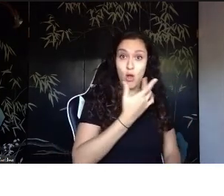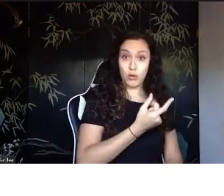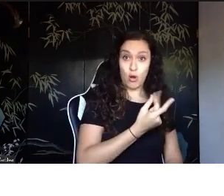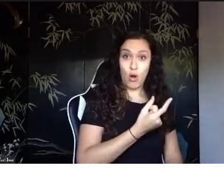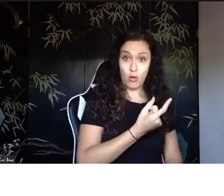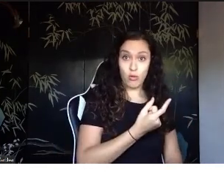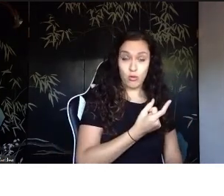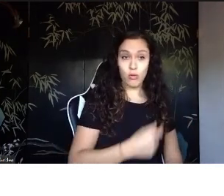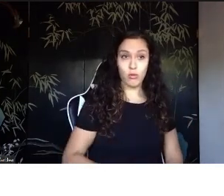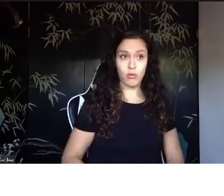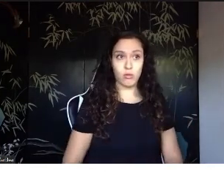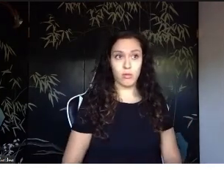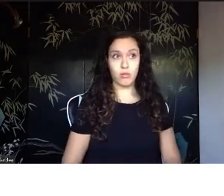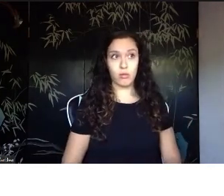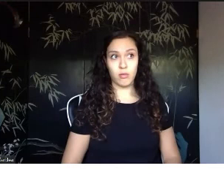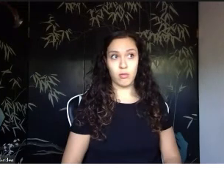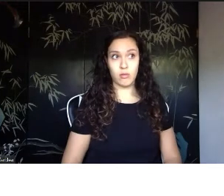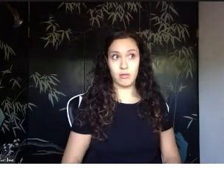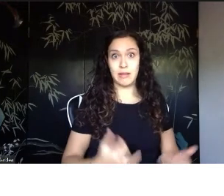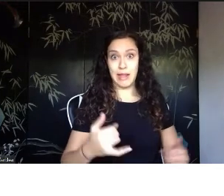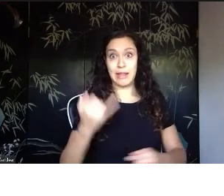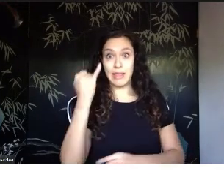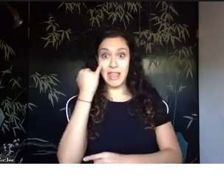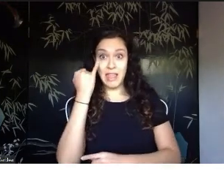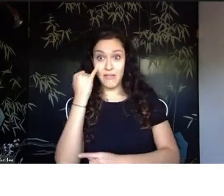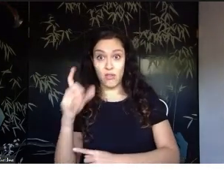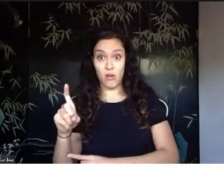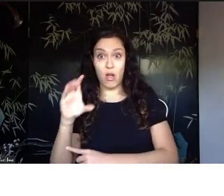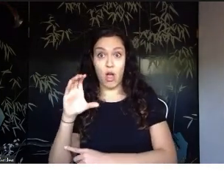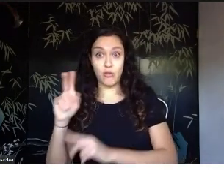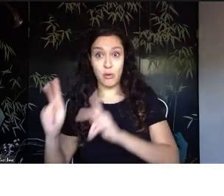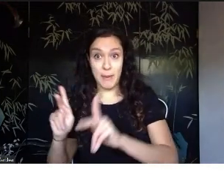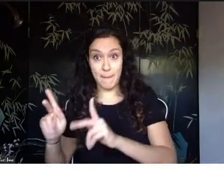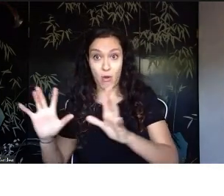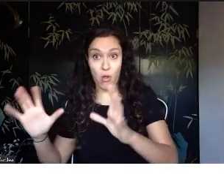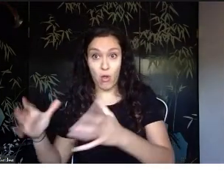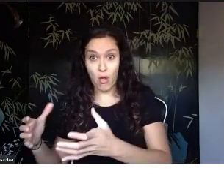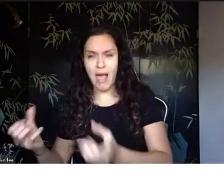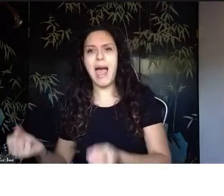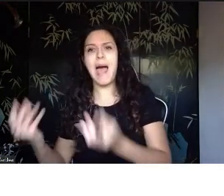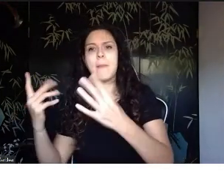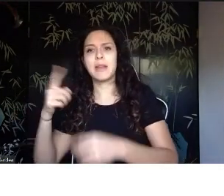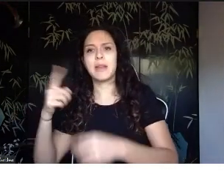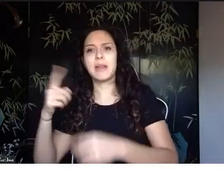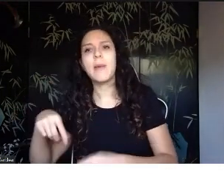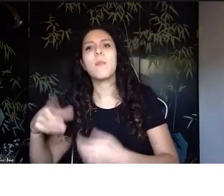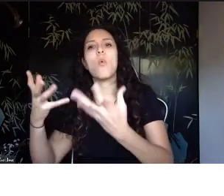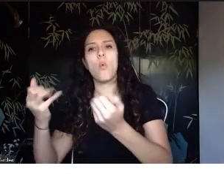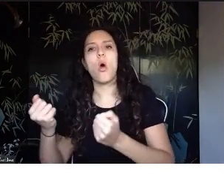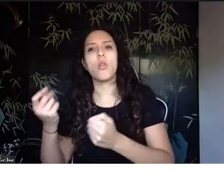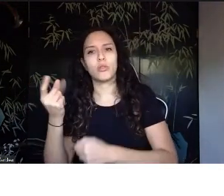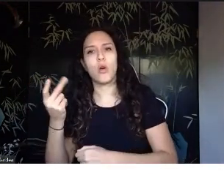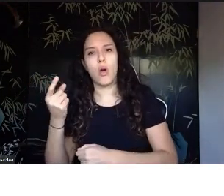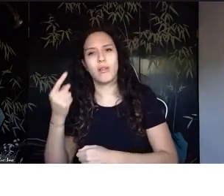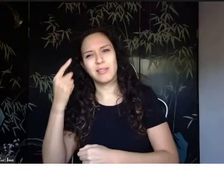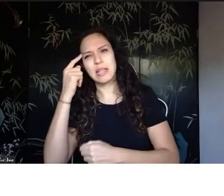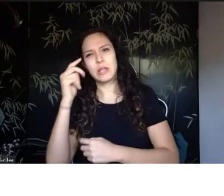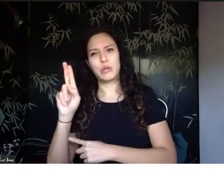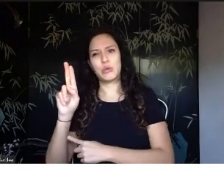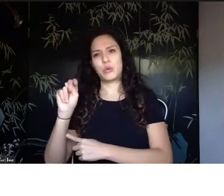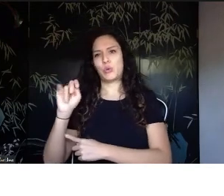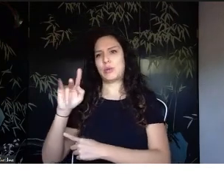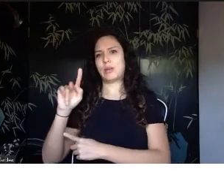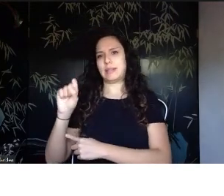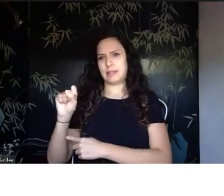want the dog, right? So how many people would want the dog if there were 100 people? So try thinking of